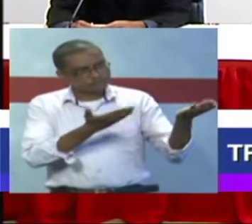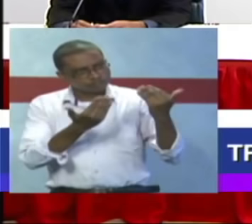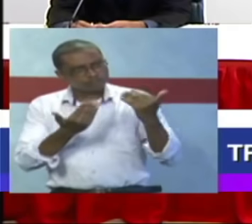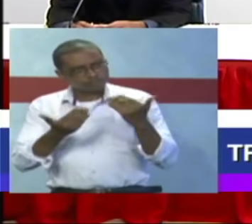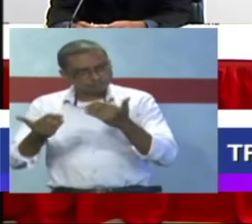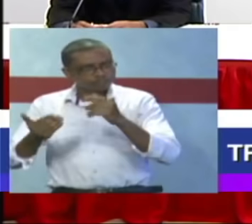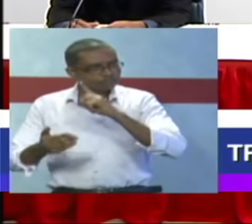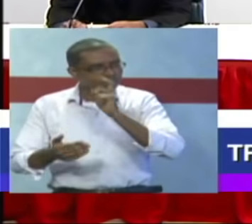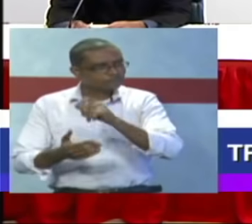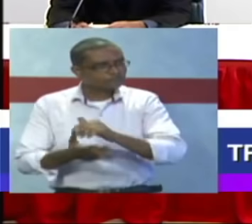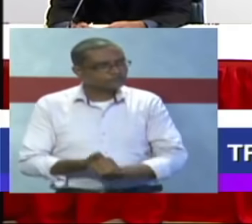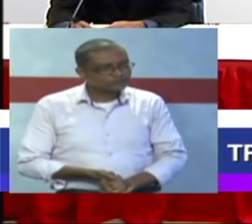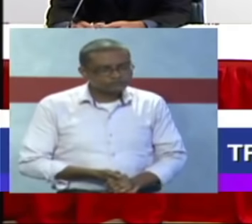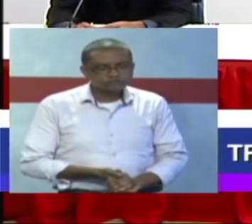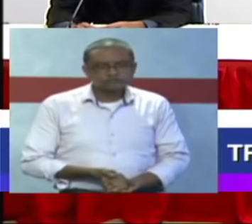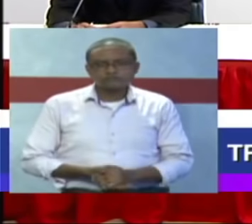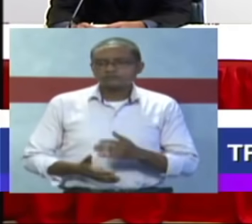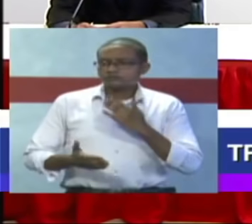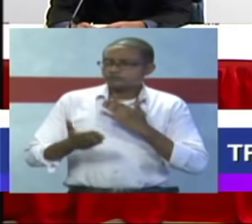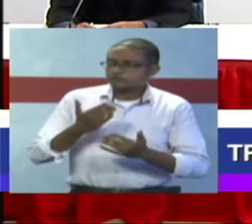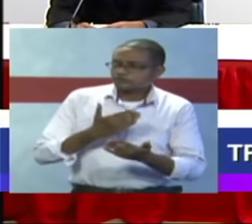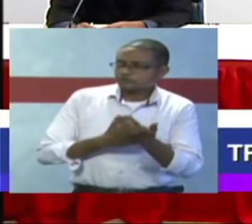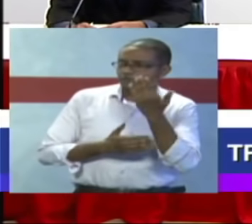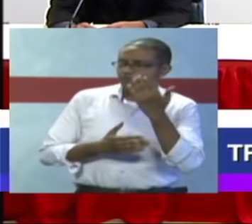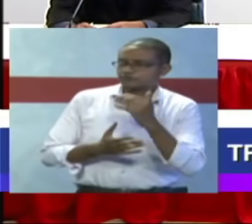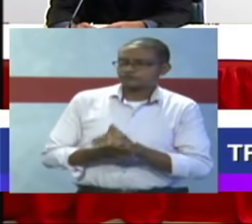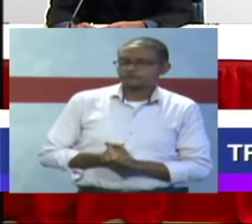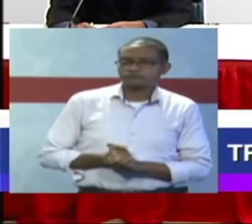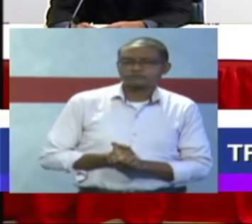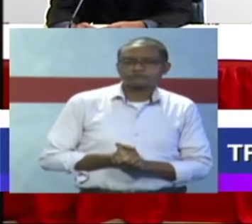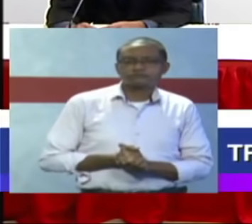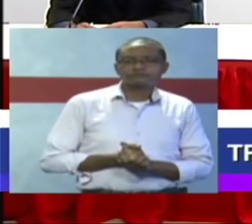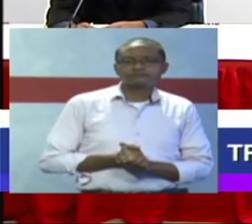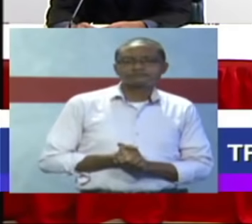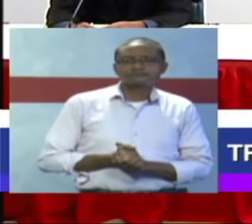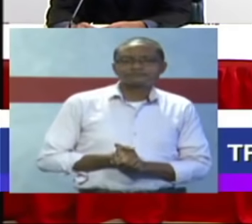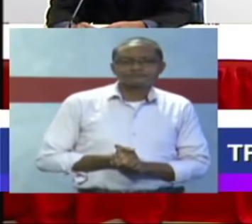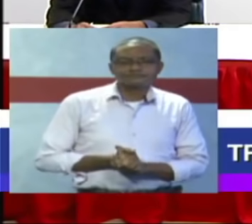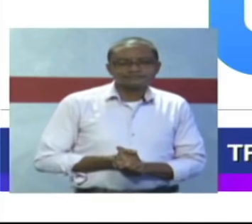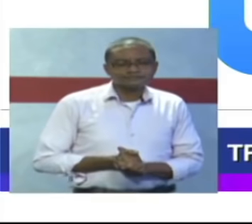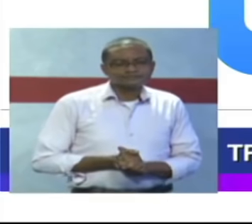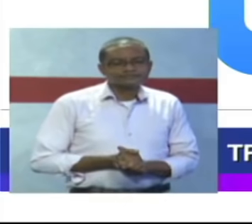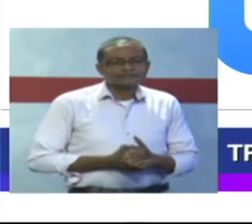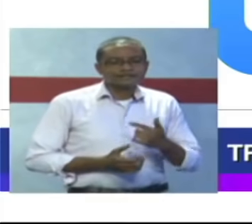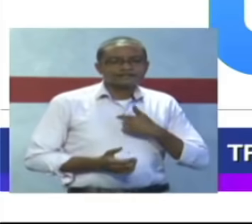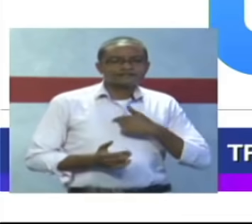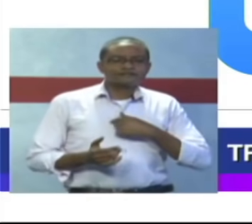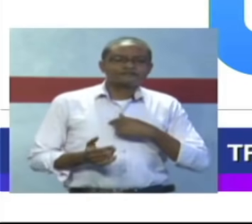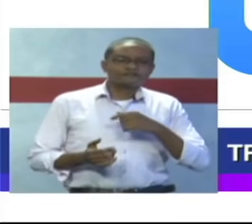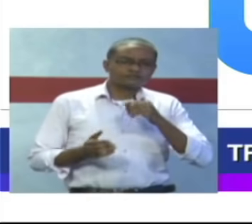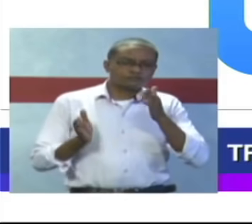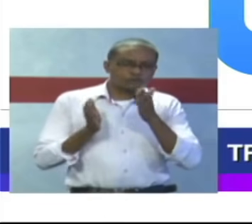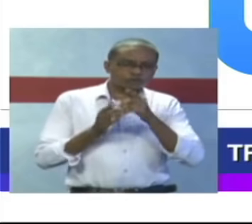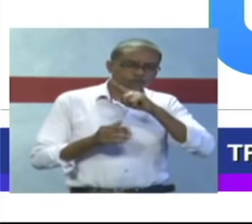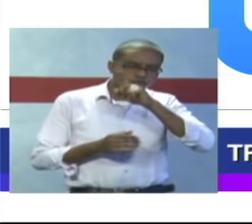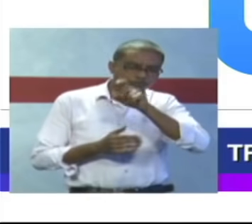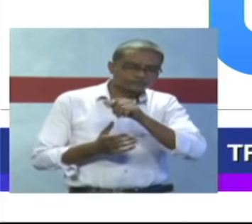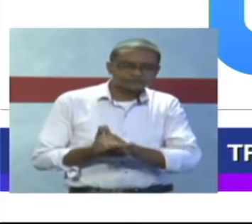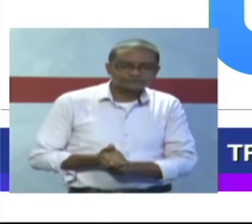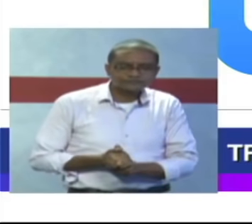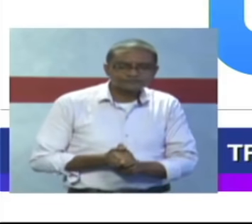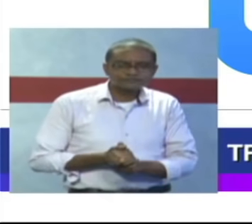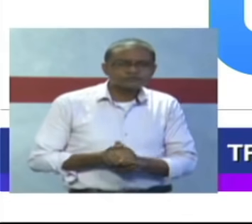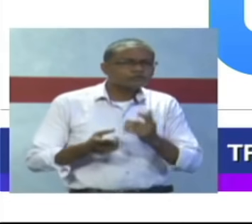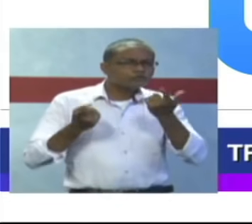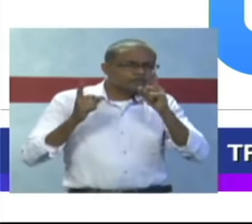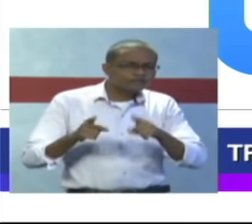morning. Good morning, Natalie Singh, Caribbean Lifestyle Communications. You saved the best for last, right? I just have a minor question.